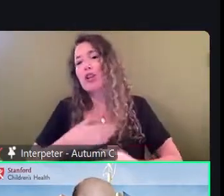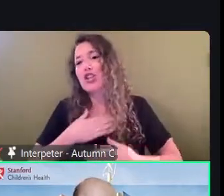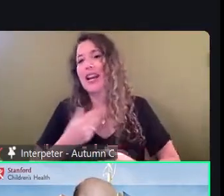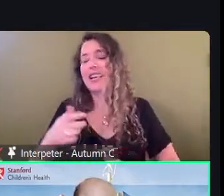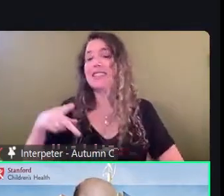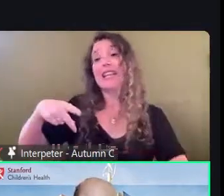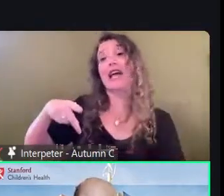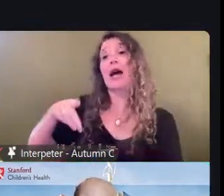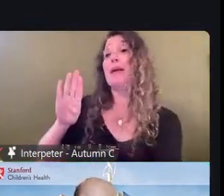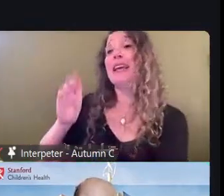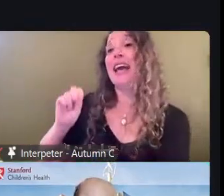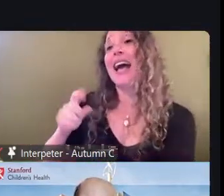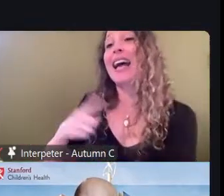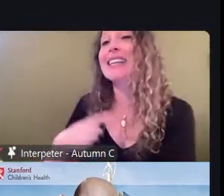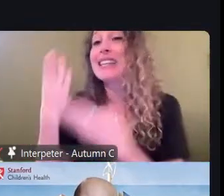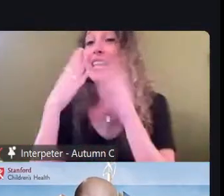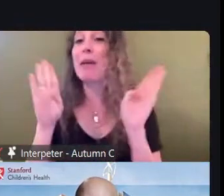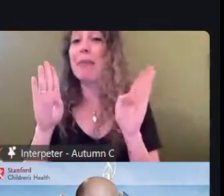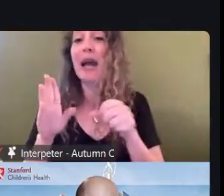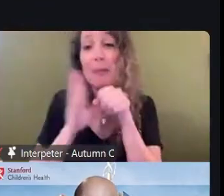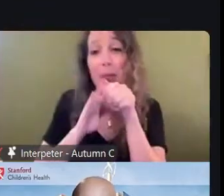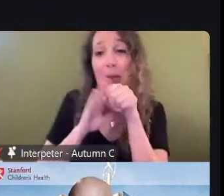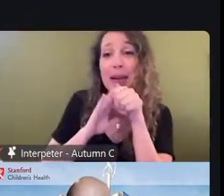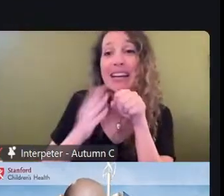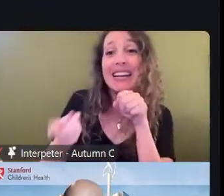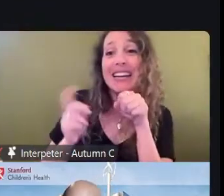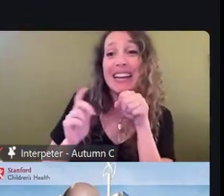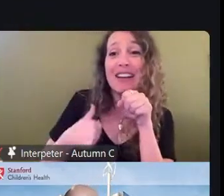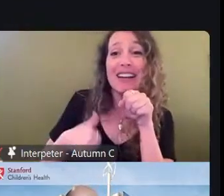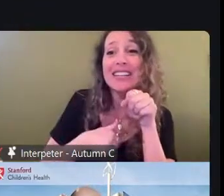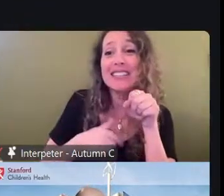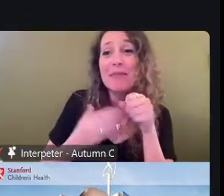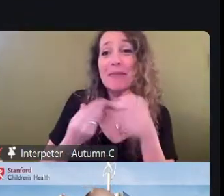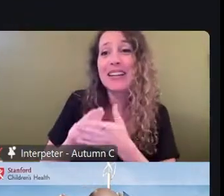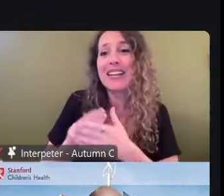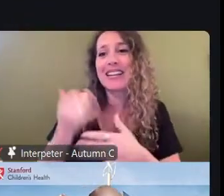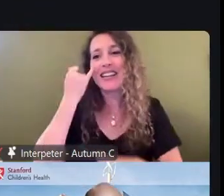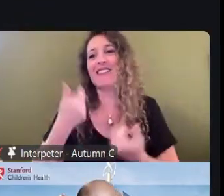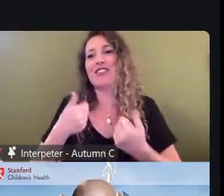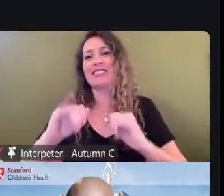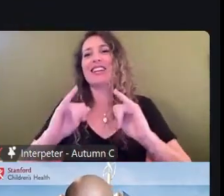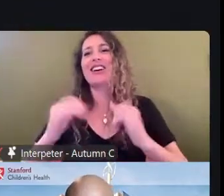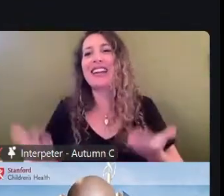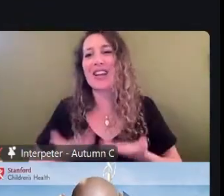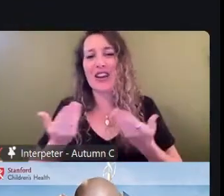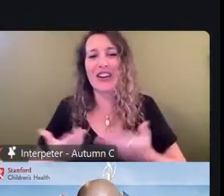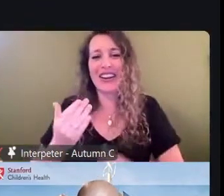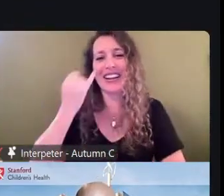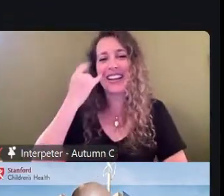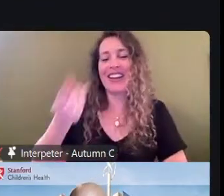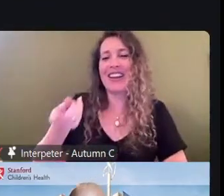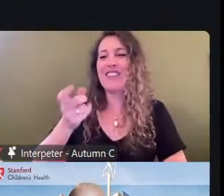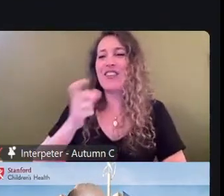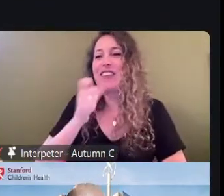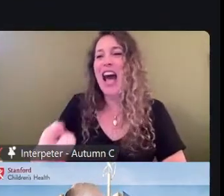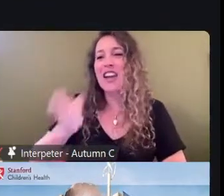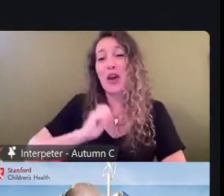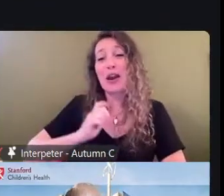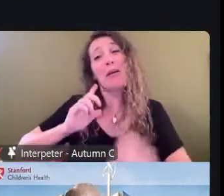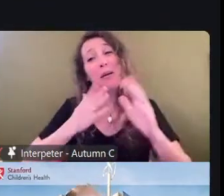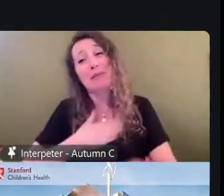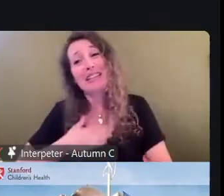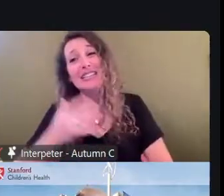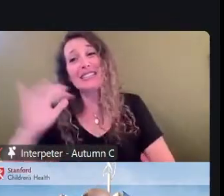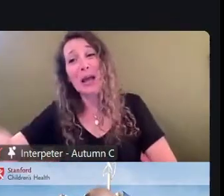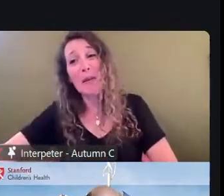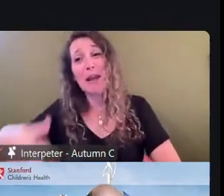PBS public Yeah. TV I pitch. mean, if you're still here and you haven't donated, please pick up your phone,